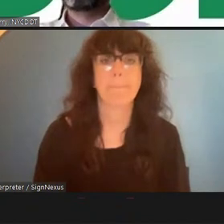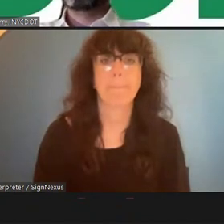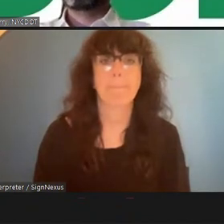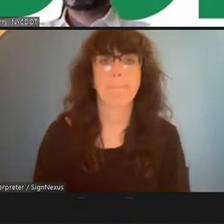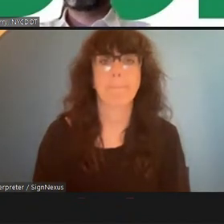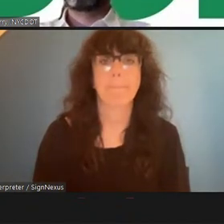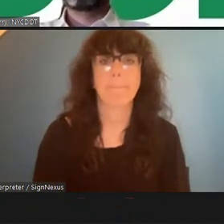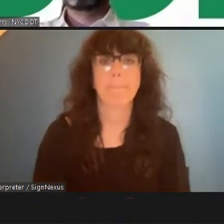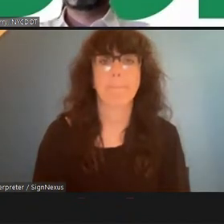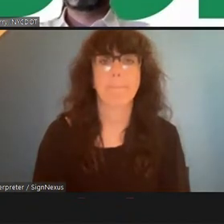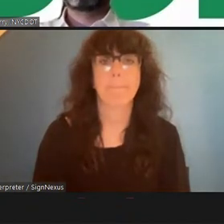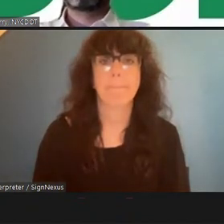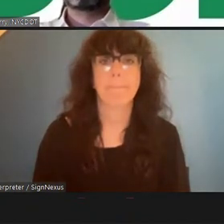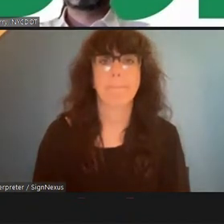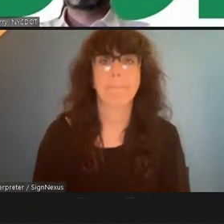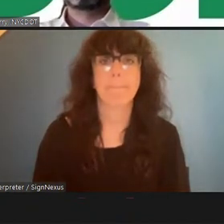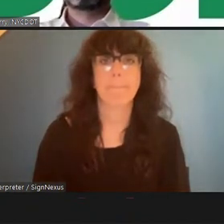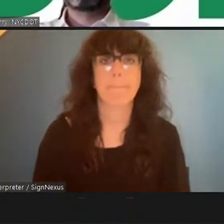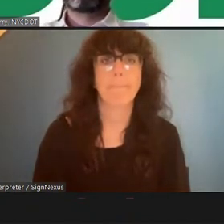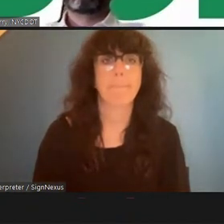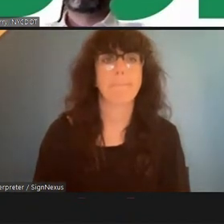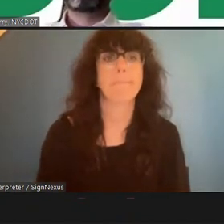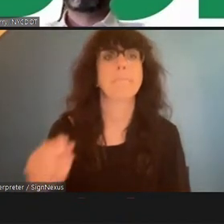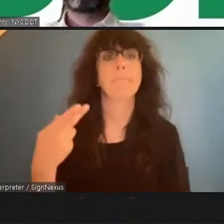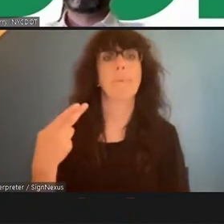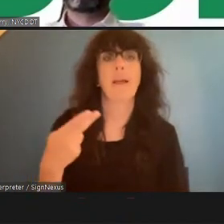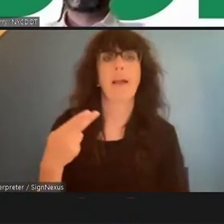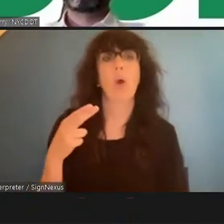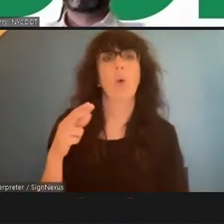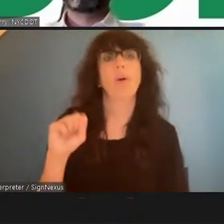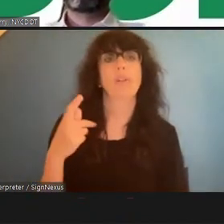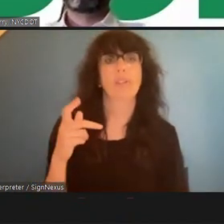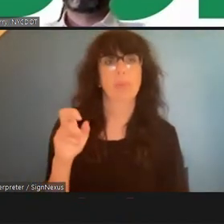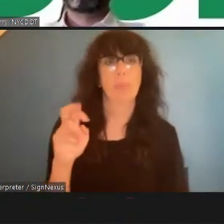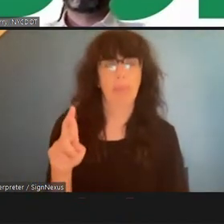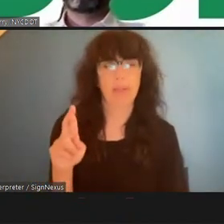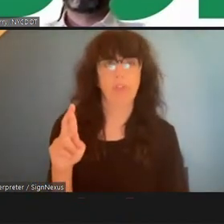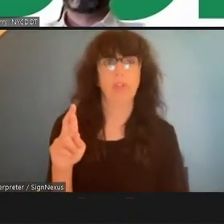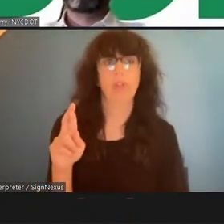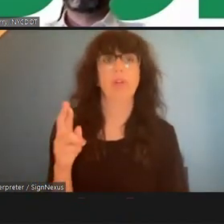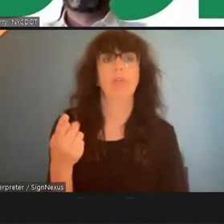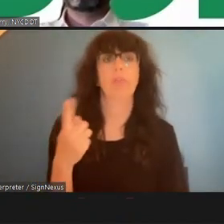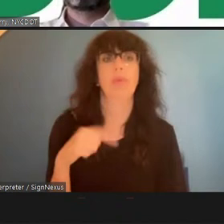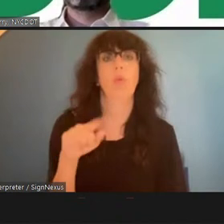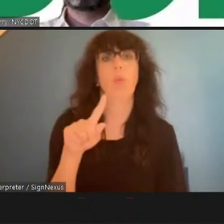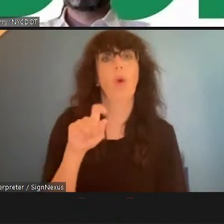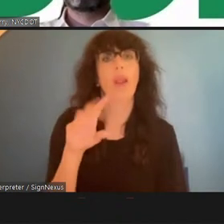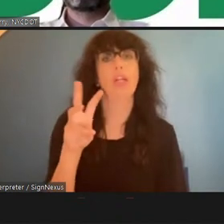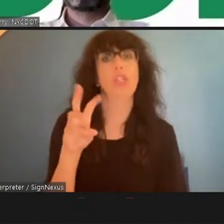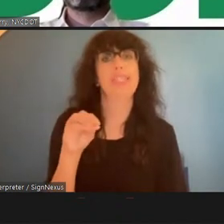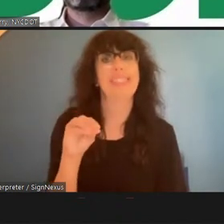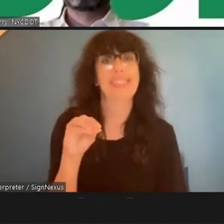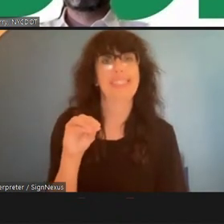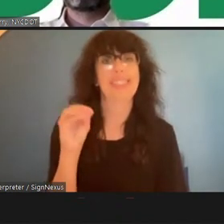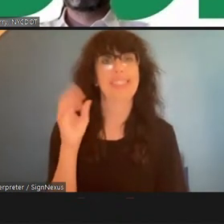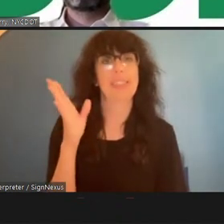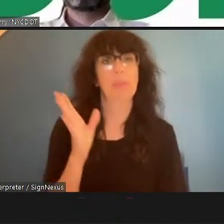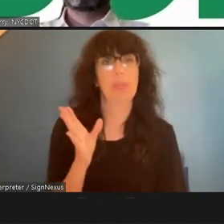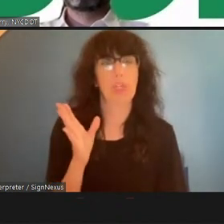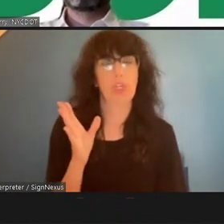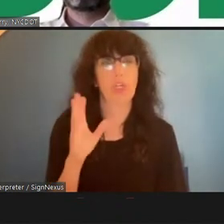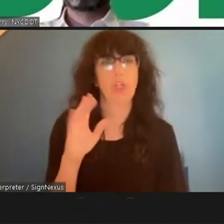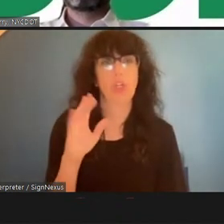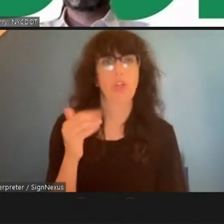our next speaker is howard specter followed by our 160th speaker on the list